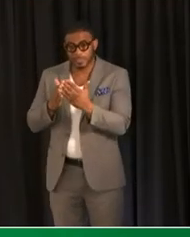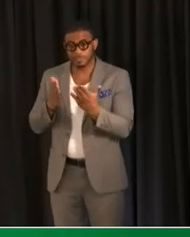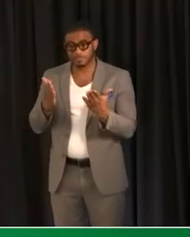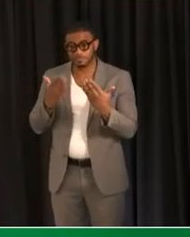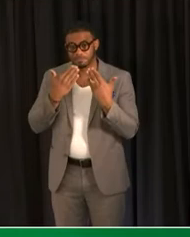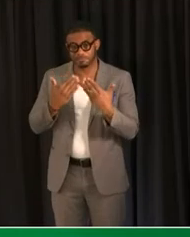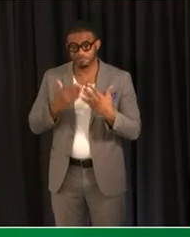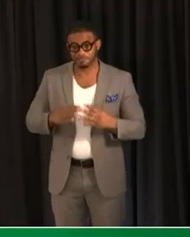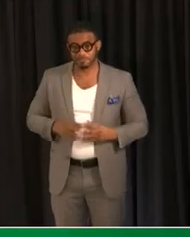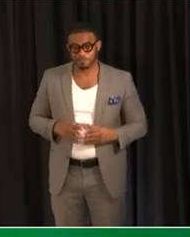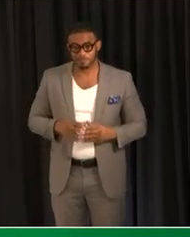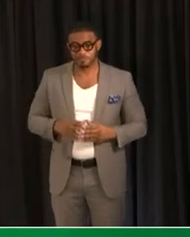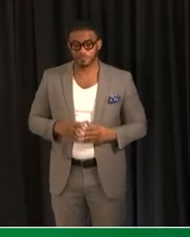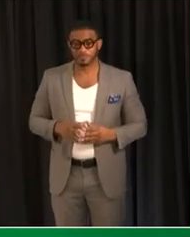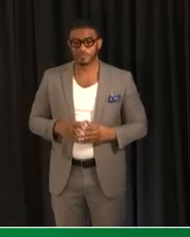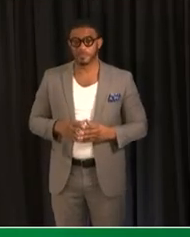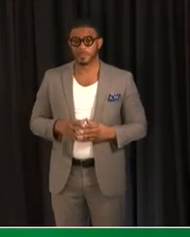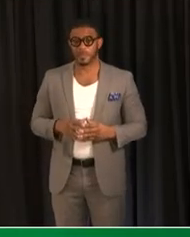of our city. Yeah.